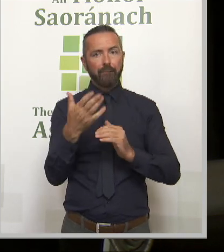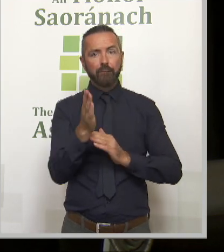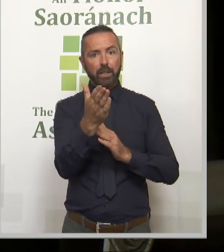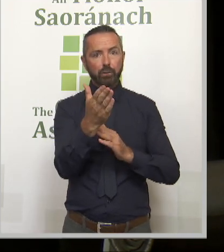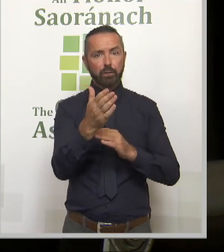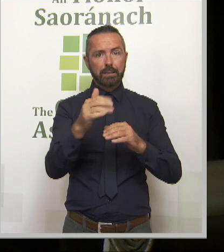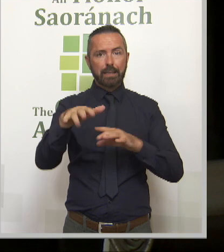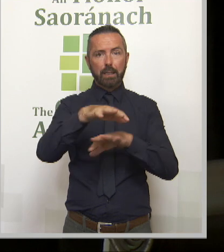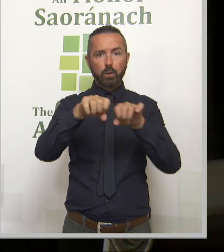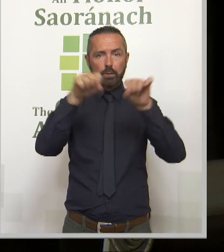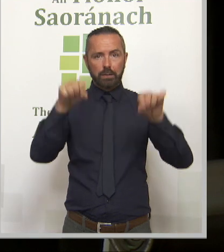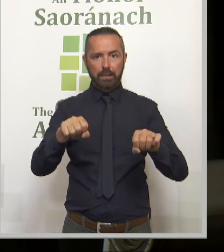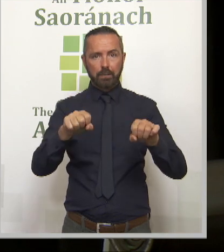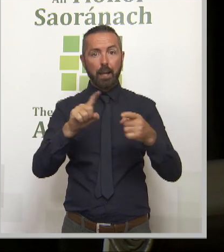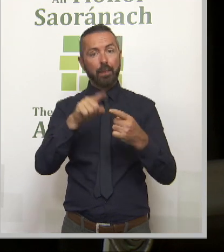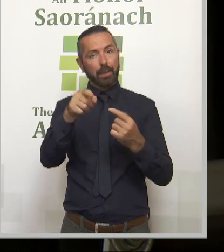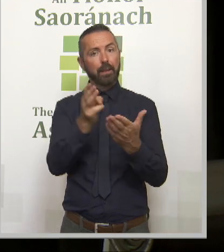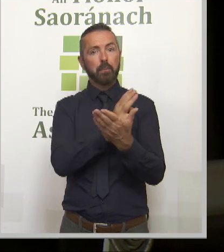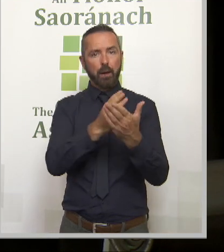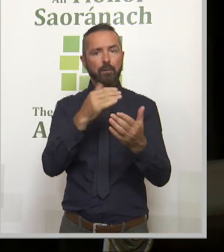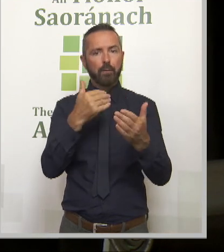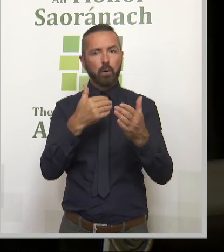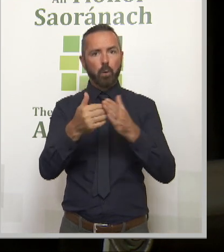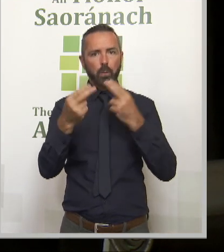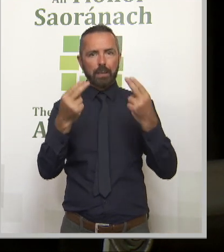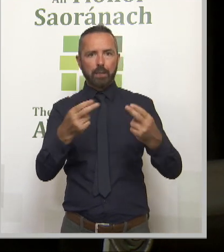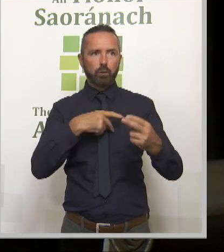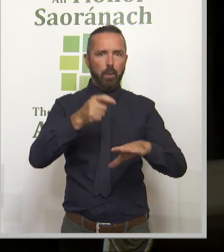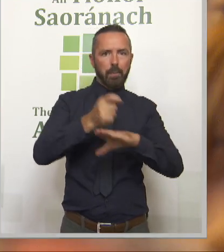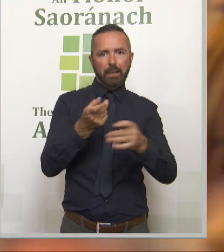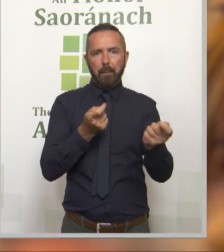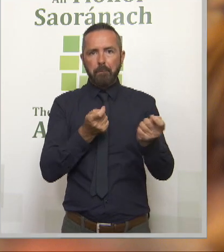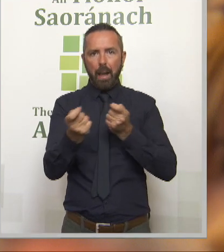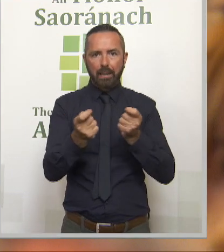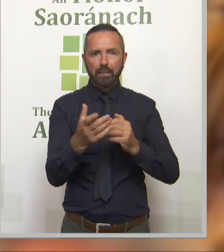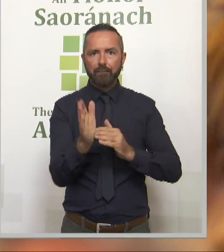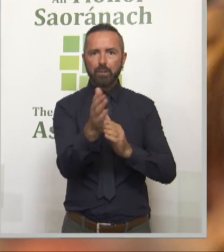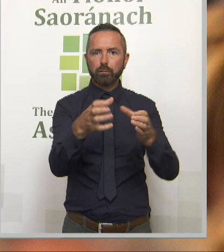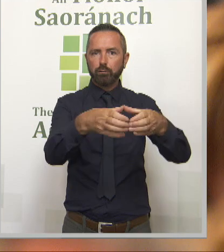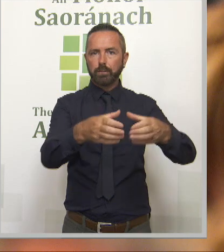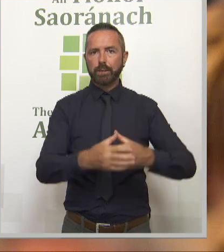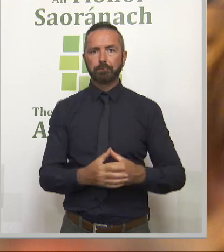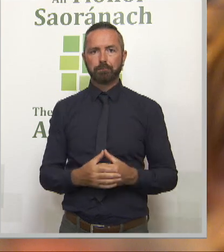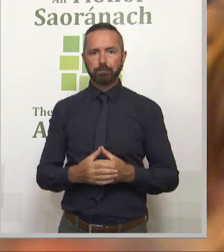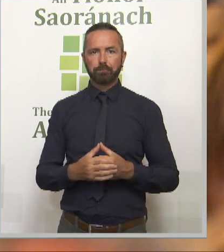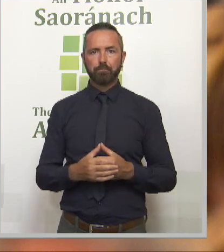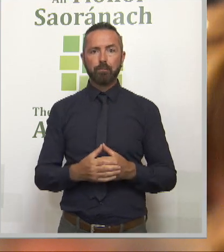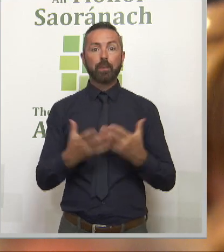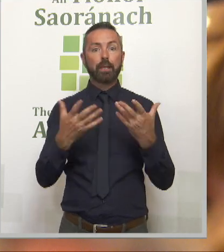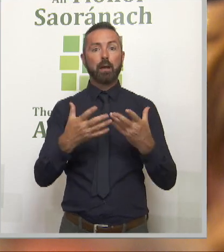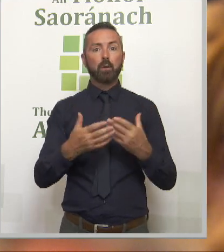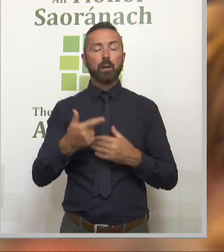ecosystems they're embedded in. And this is part of the thinking around how to best manage fisheries. So on to